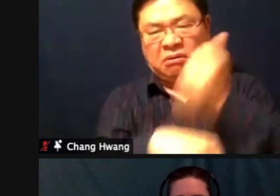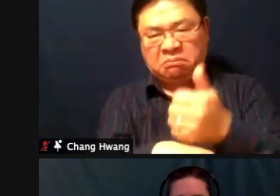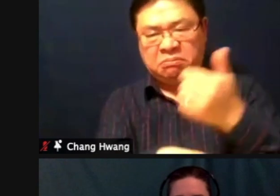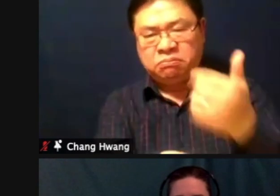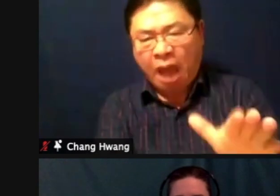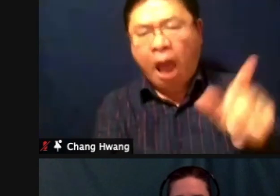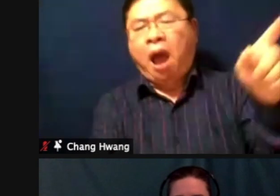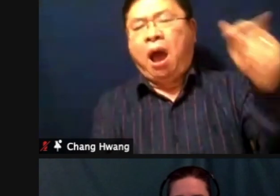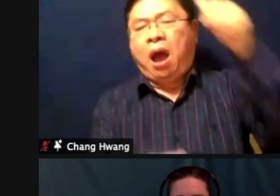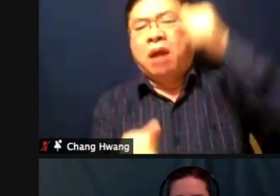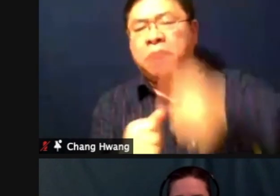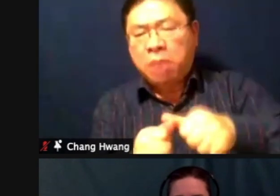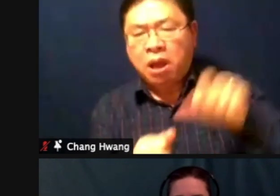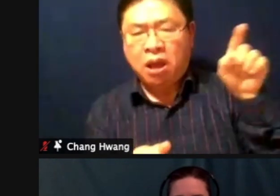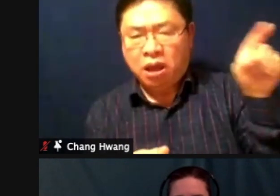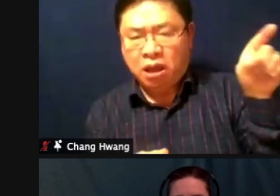located in China.